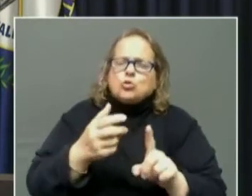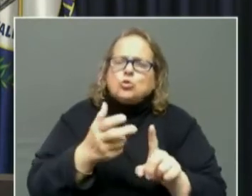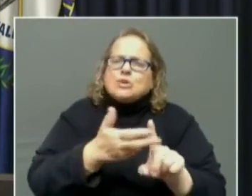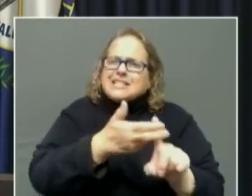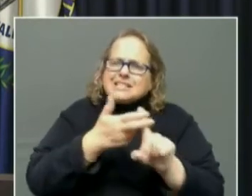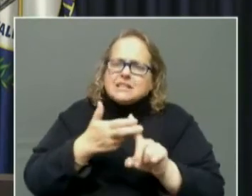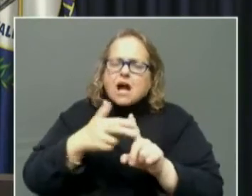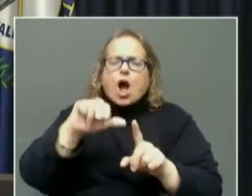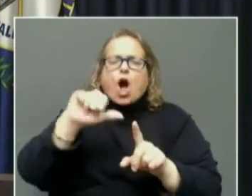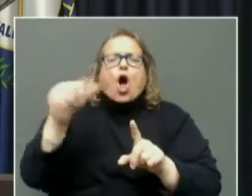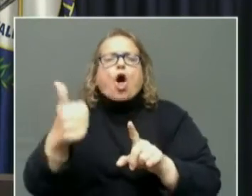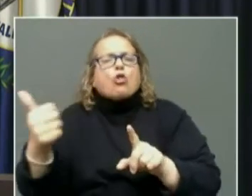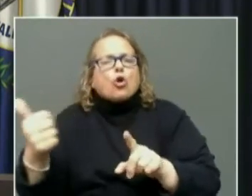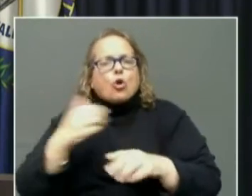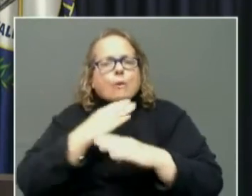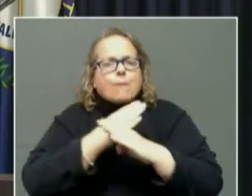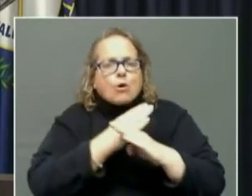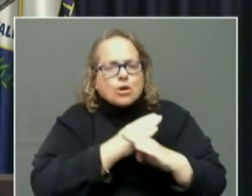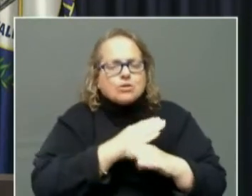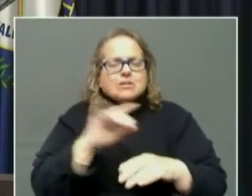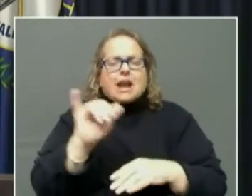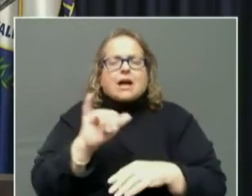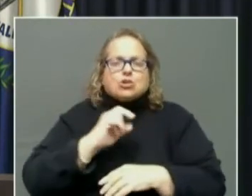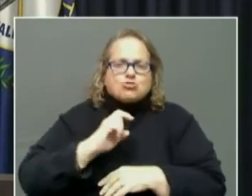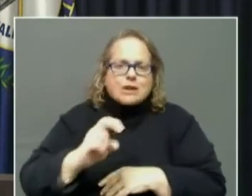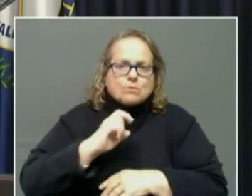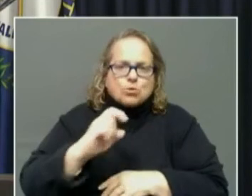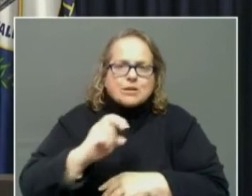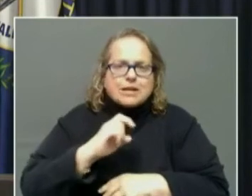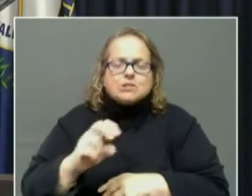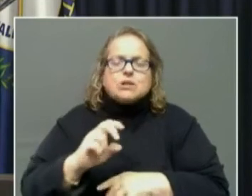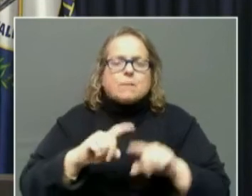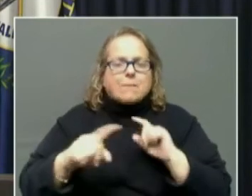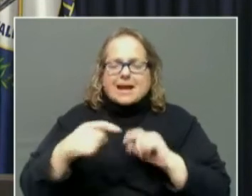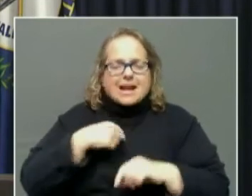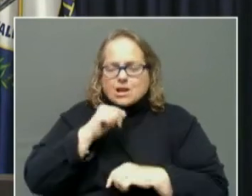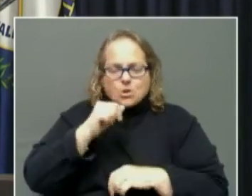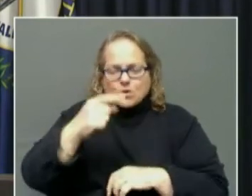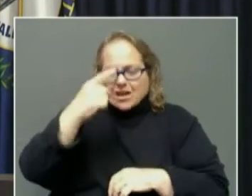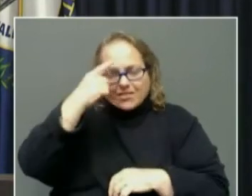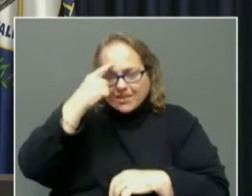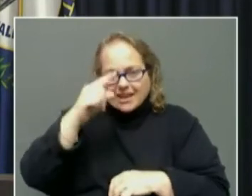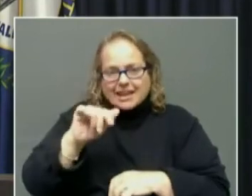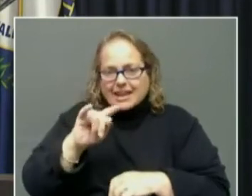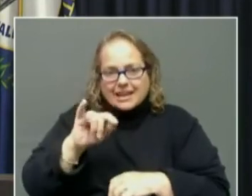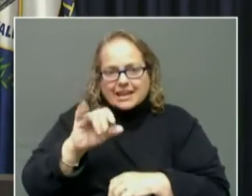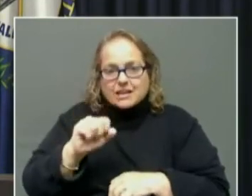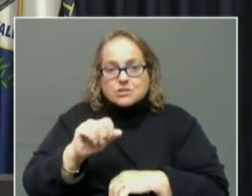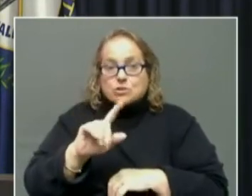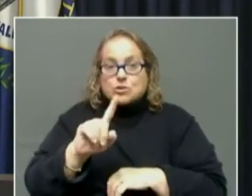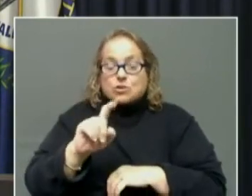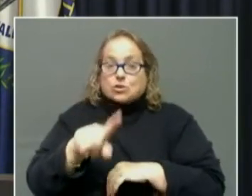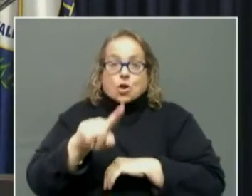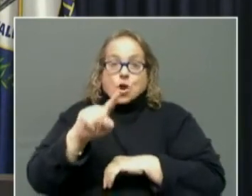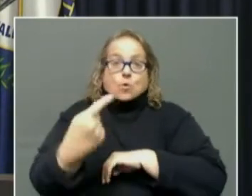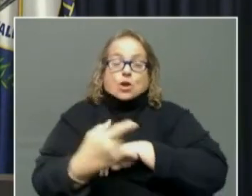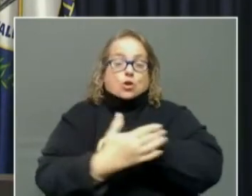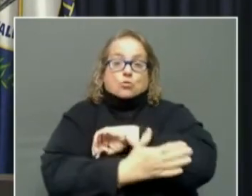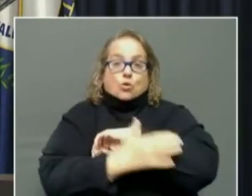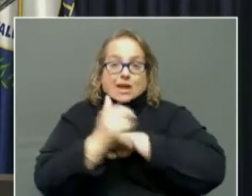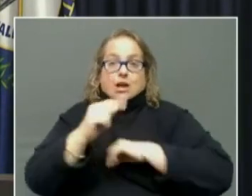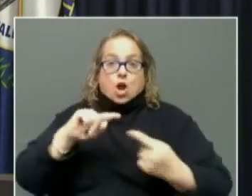barriers, transportation. And so I don't necessarily think it's just a rural. I think it harms us in